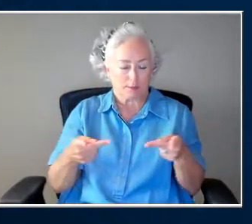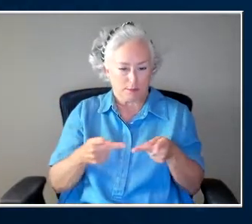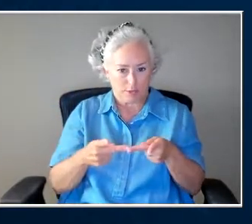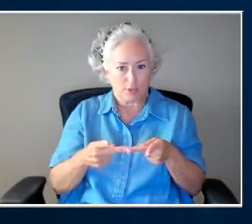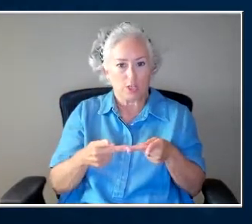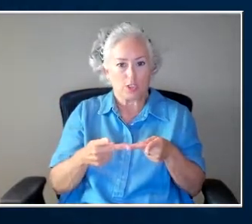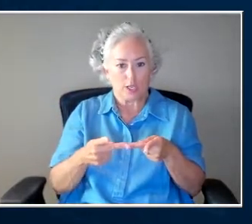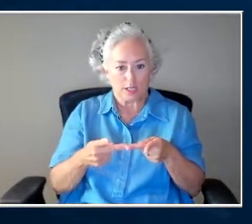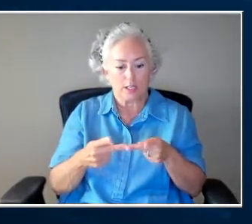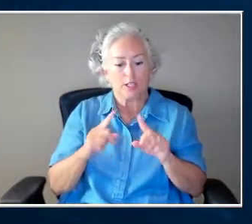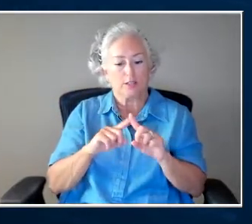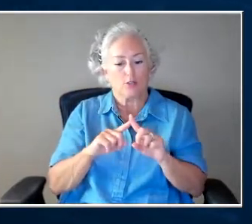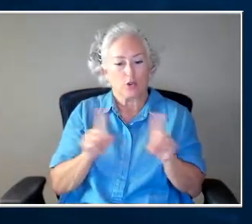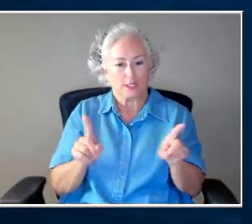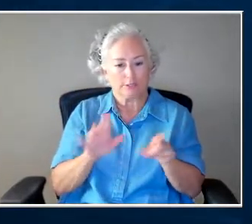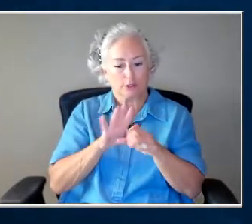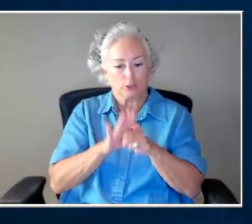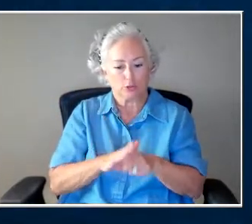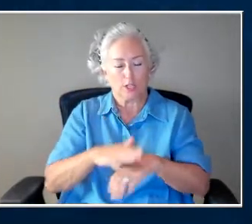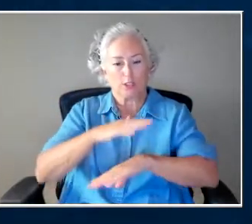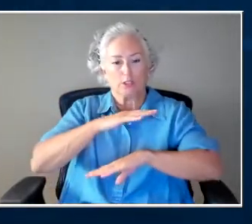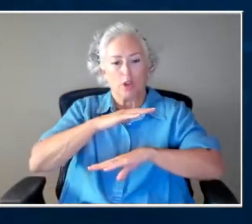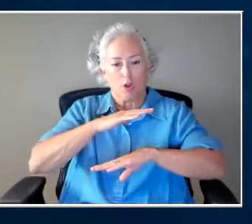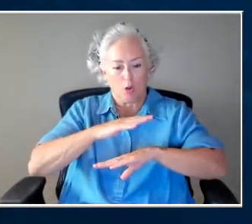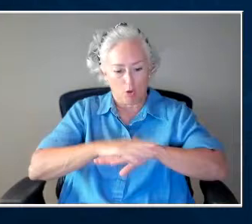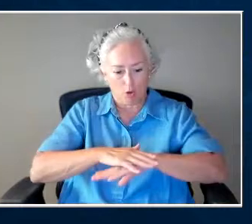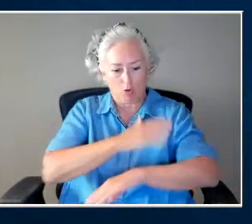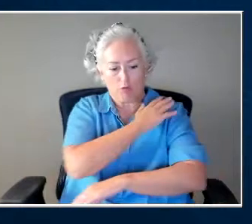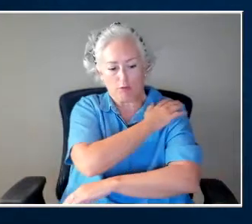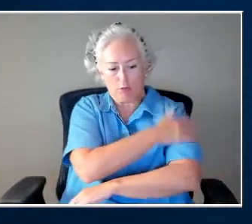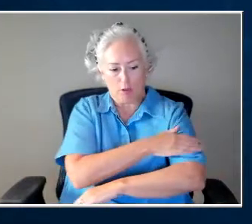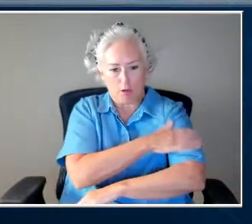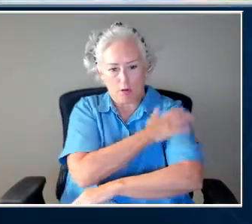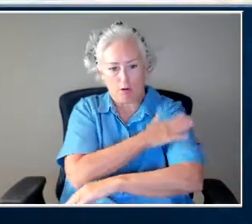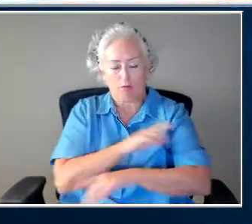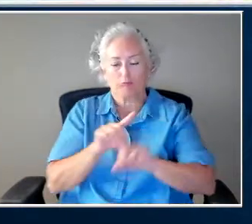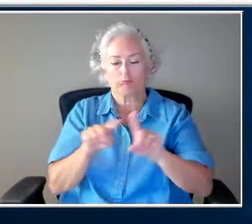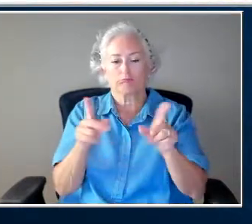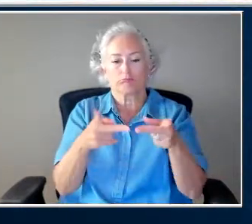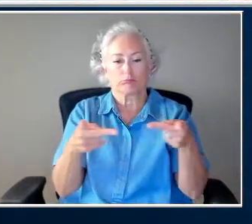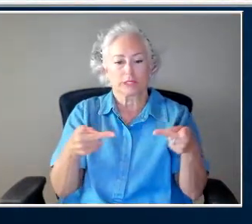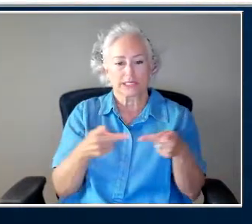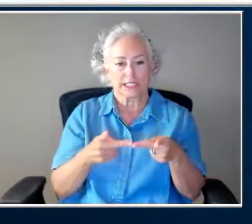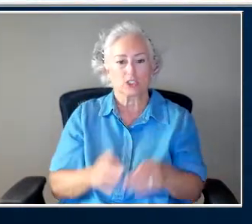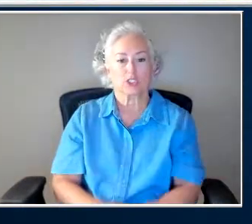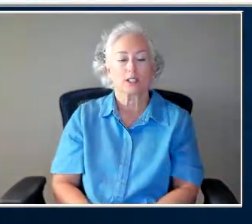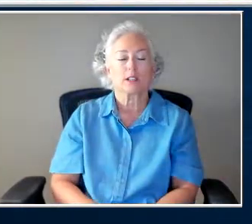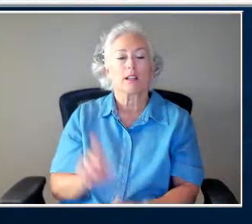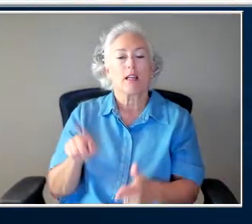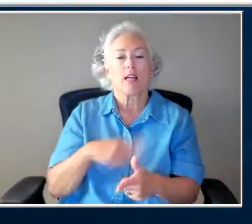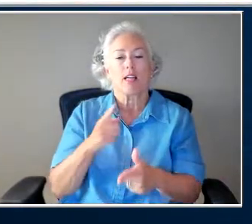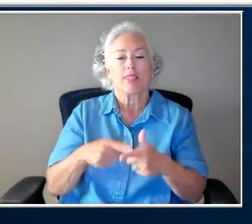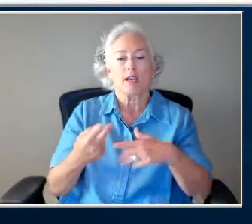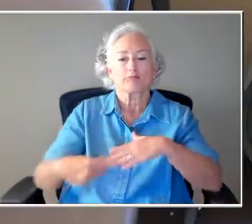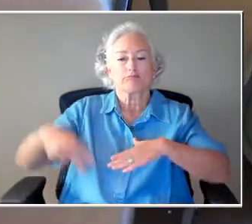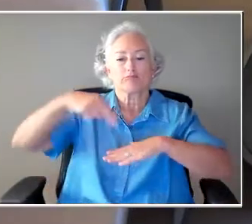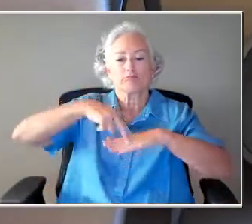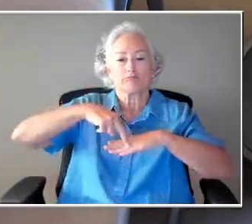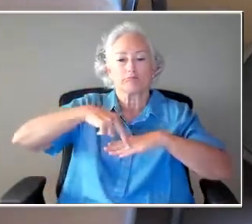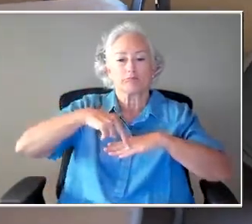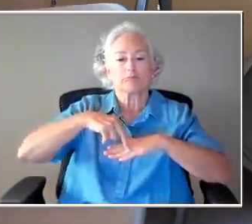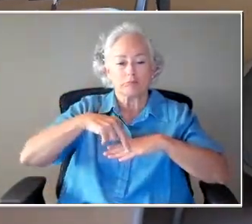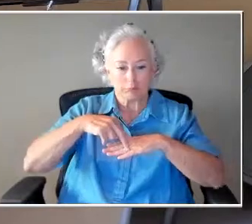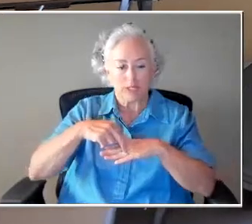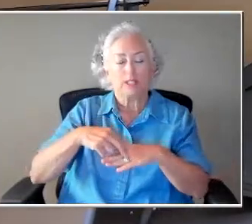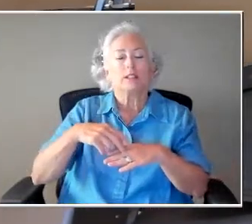in a different plane of motion, different position. And then it's off the table, and you have Cohen throwing into a trampoline and